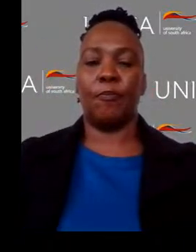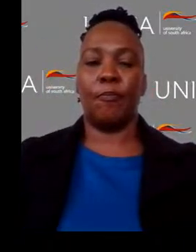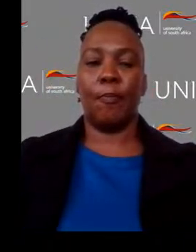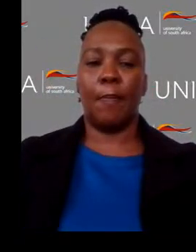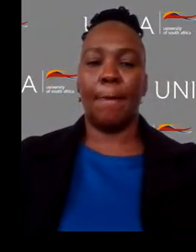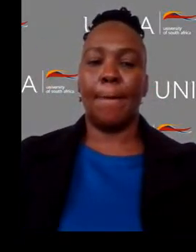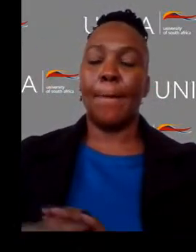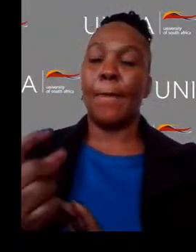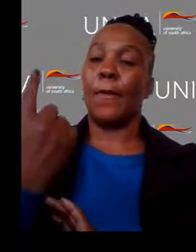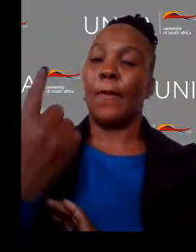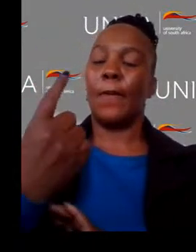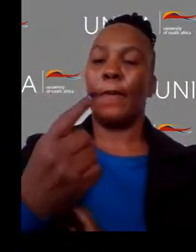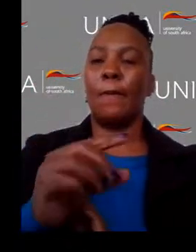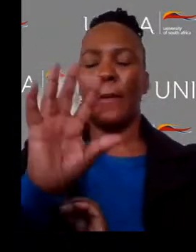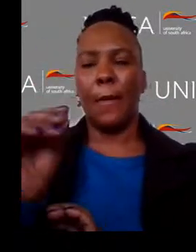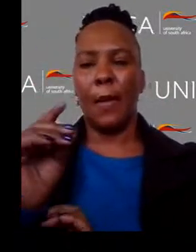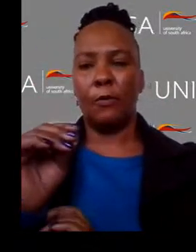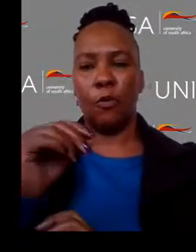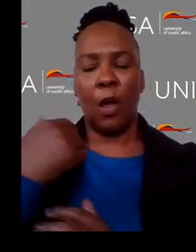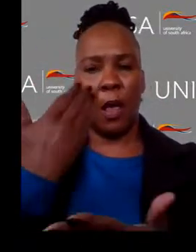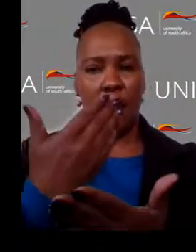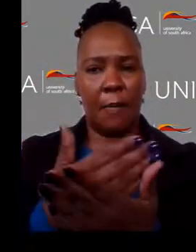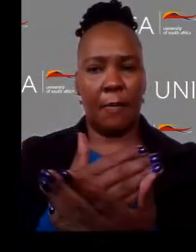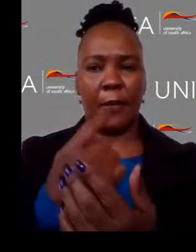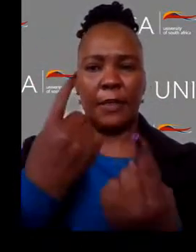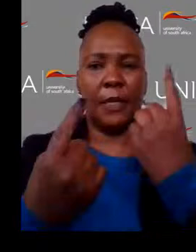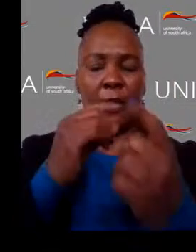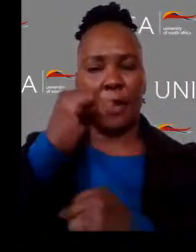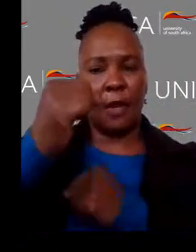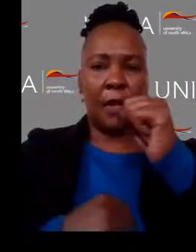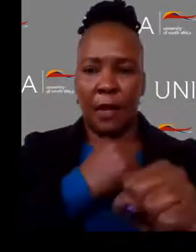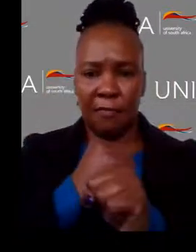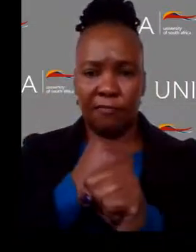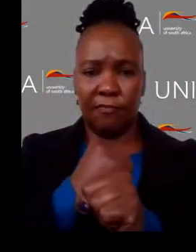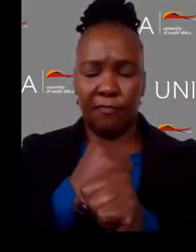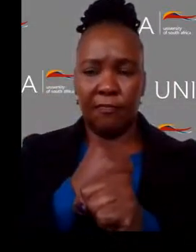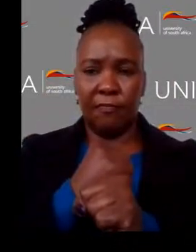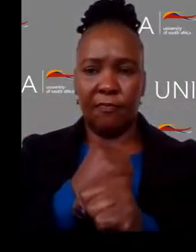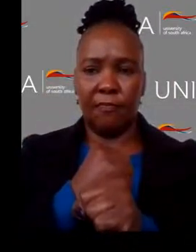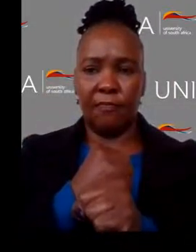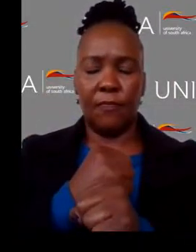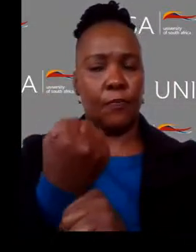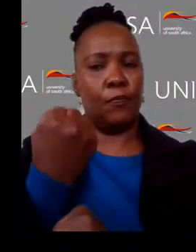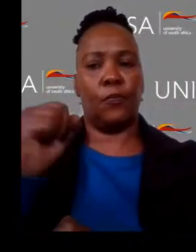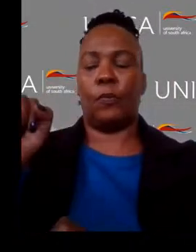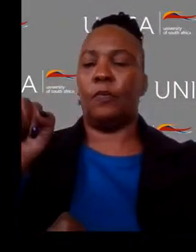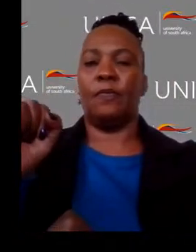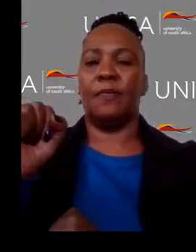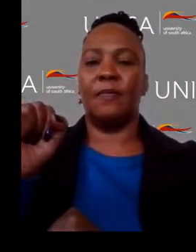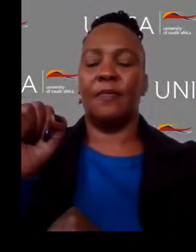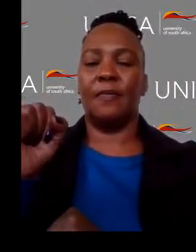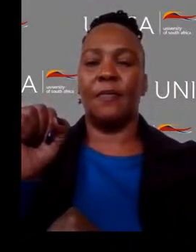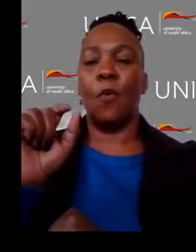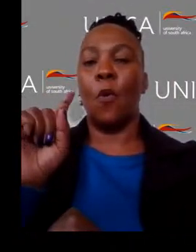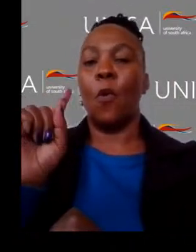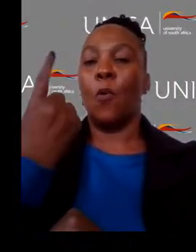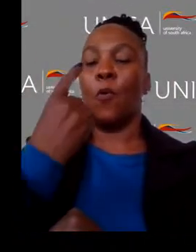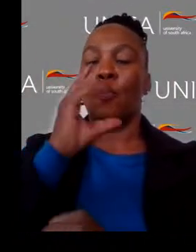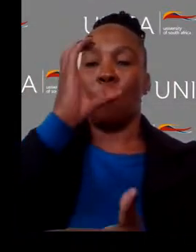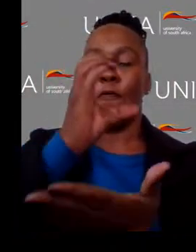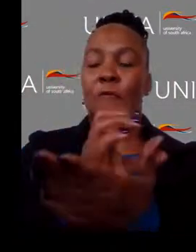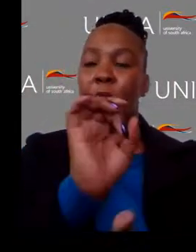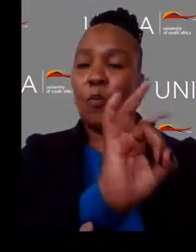One may ask, do I apply every year for special examination arrangements? The answer is no. You only confirm once a